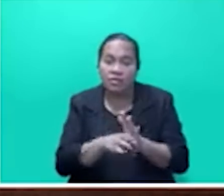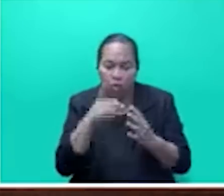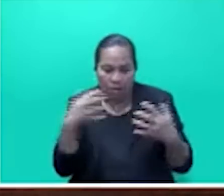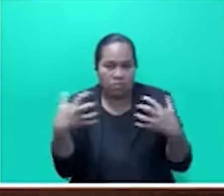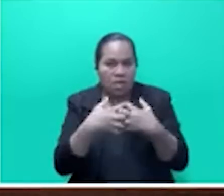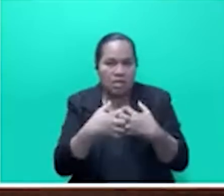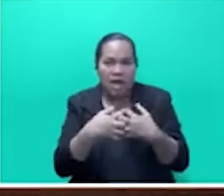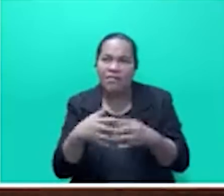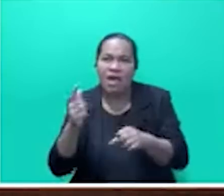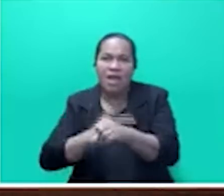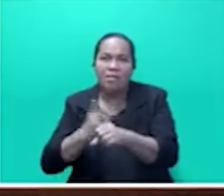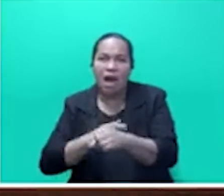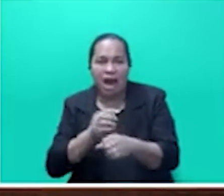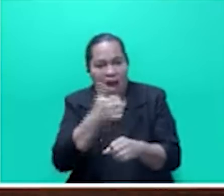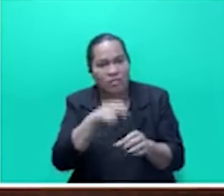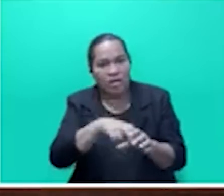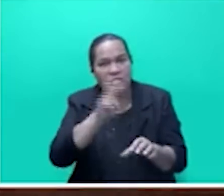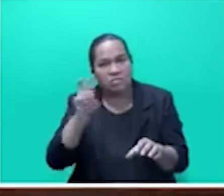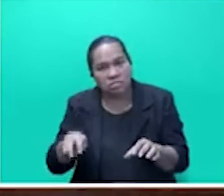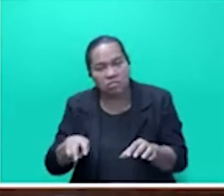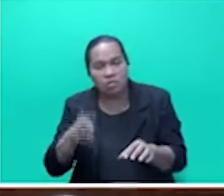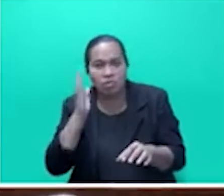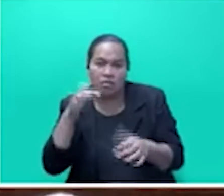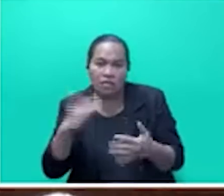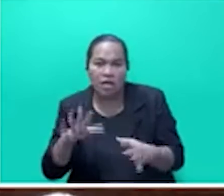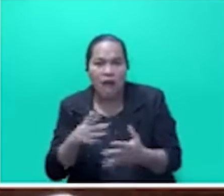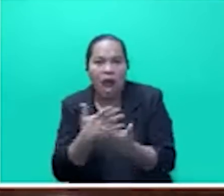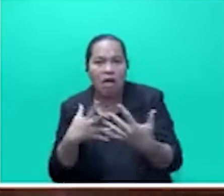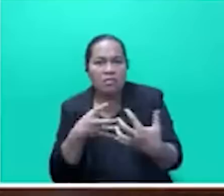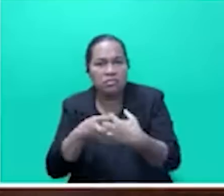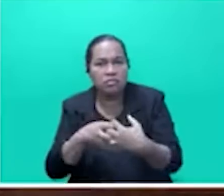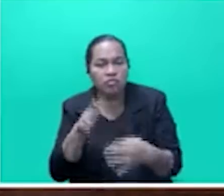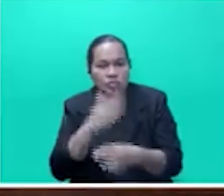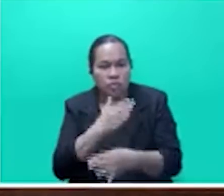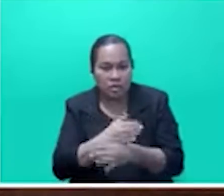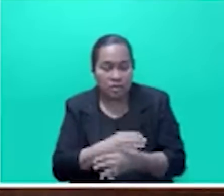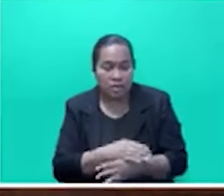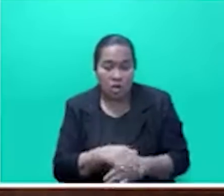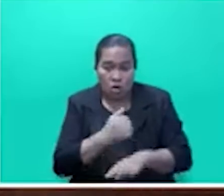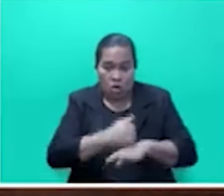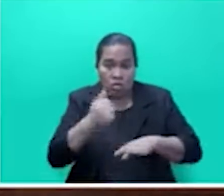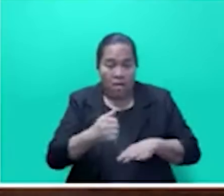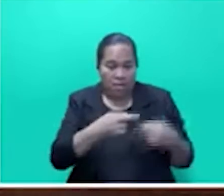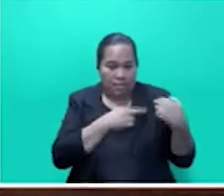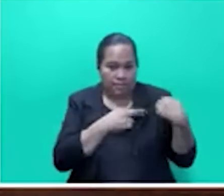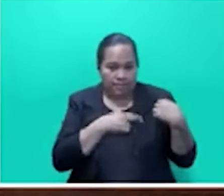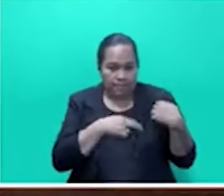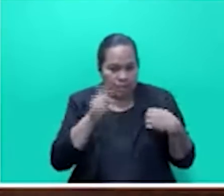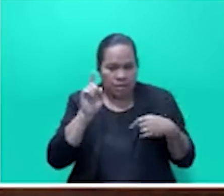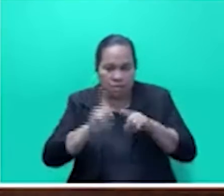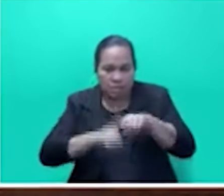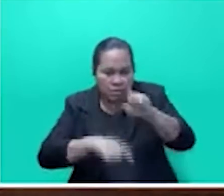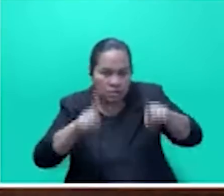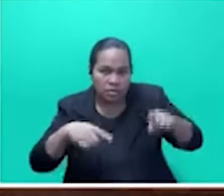labour market. Government will then convene an education summit, bringing together all stakeholders to consider the recommendations